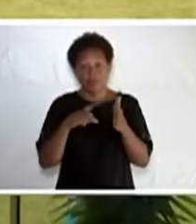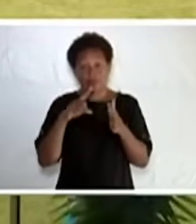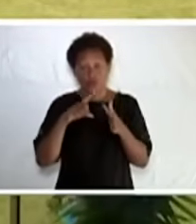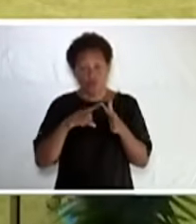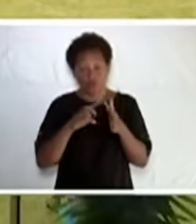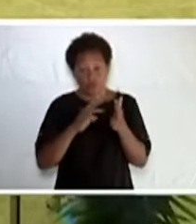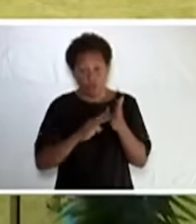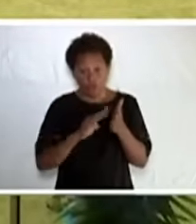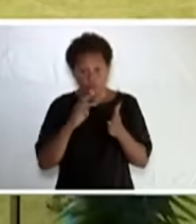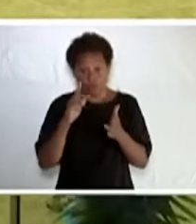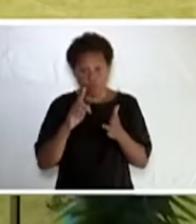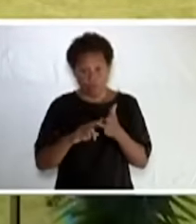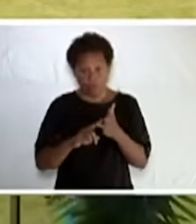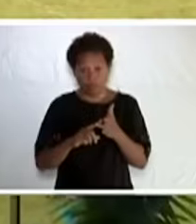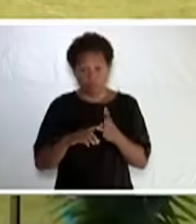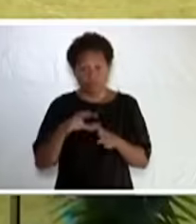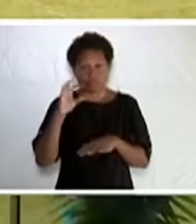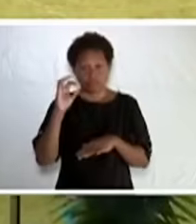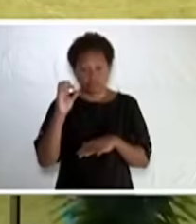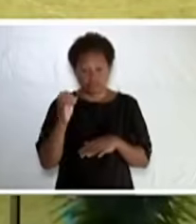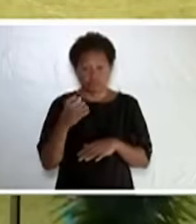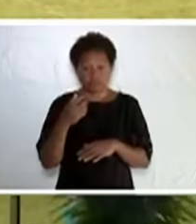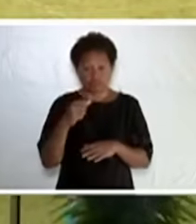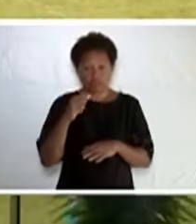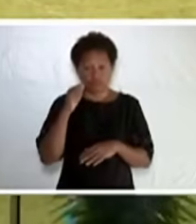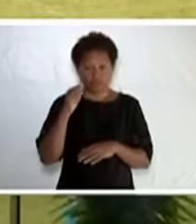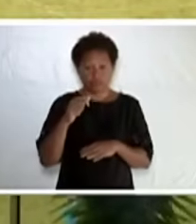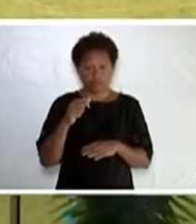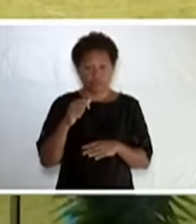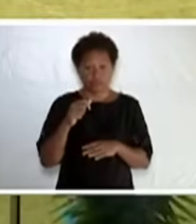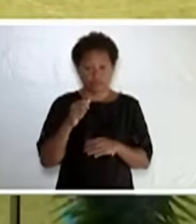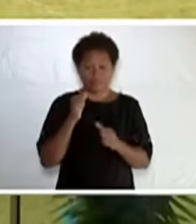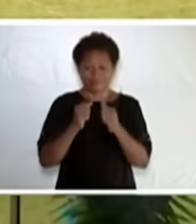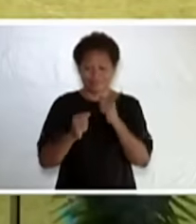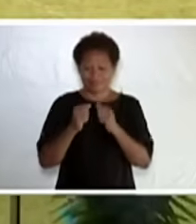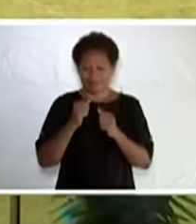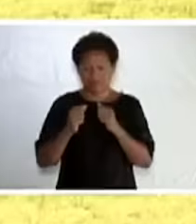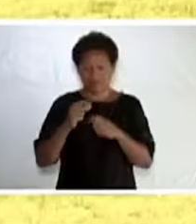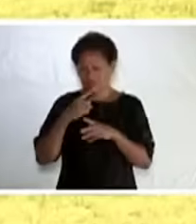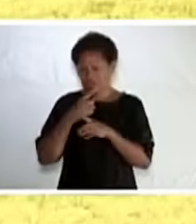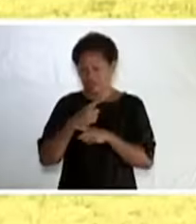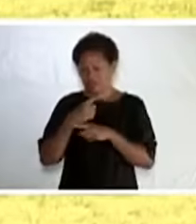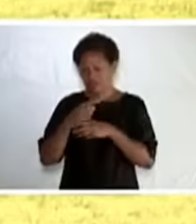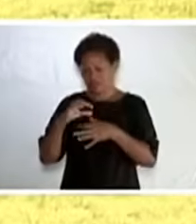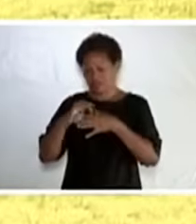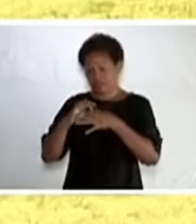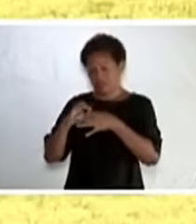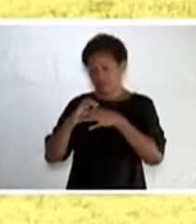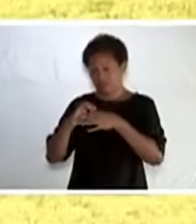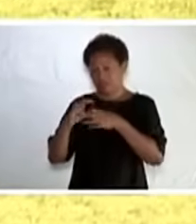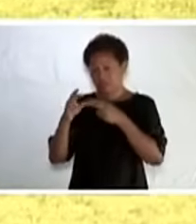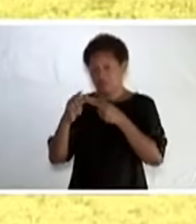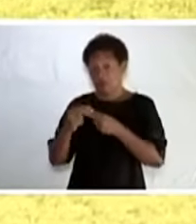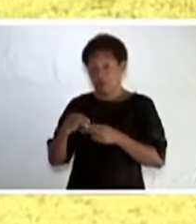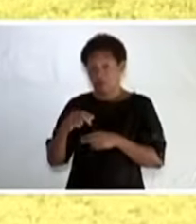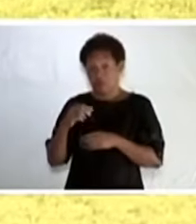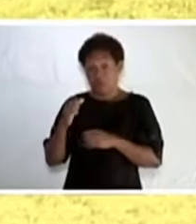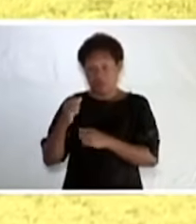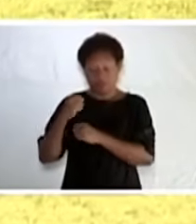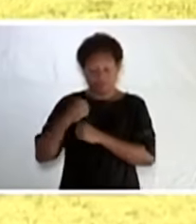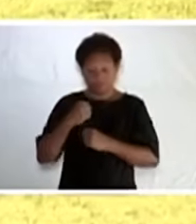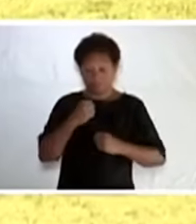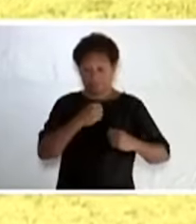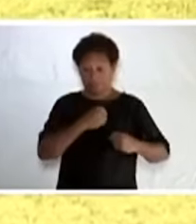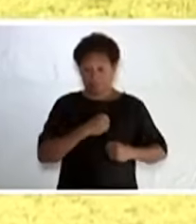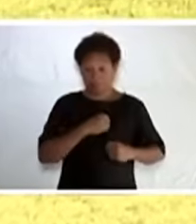karna yava mai era ngai mai dur mai lua ira na leni mati valu veitala no ke ira era sa tua waki no ira na leni mati